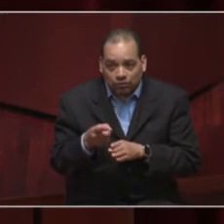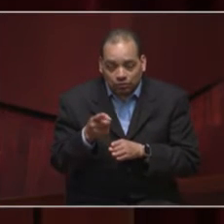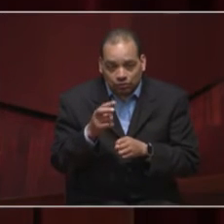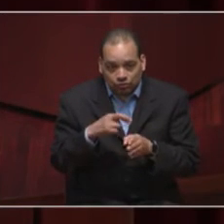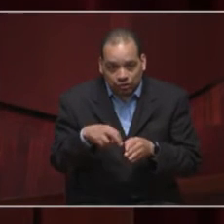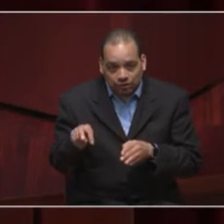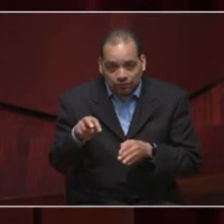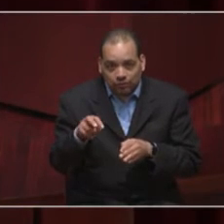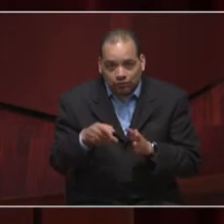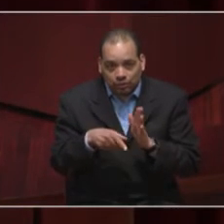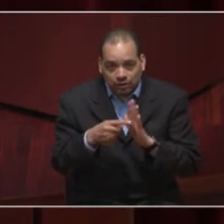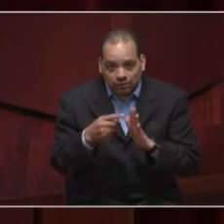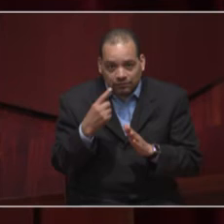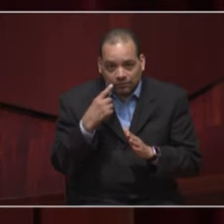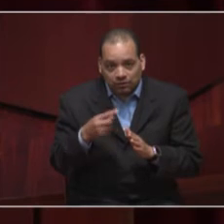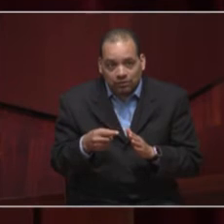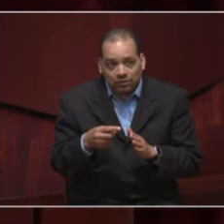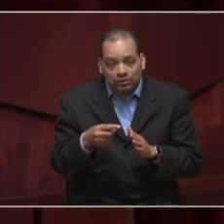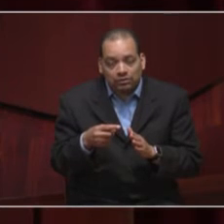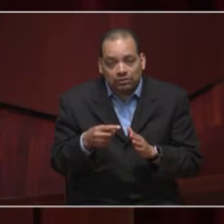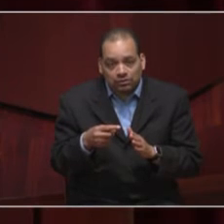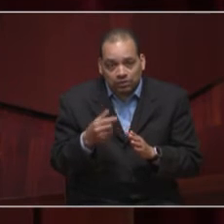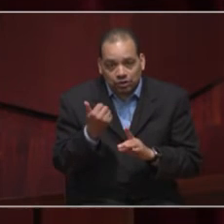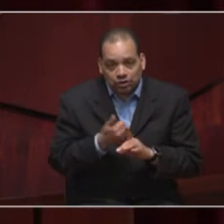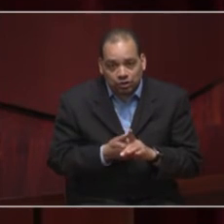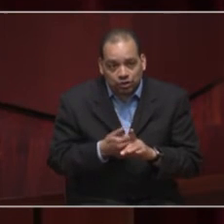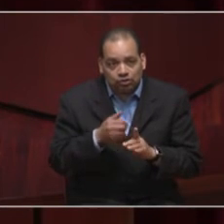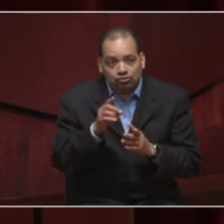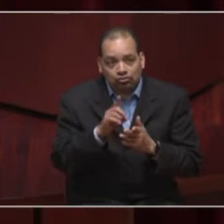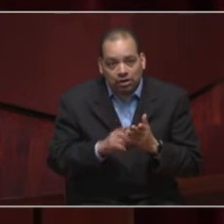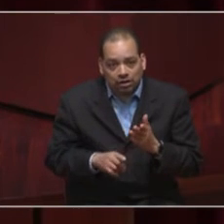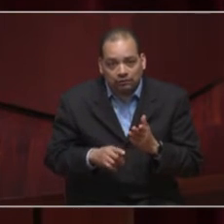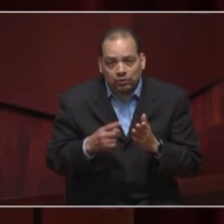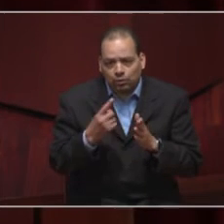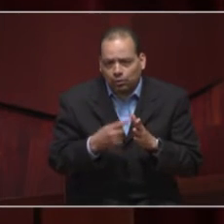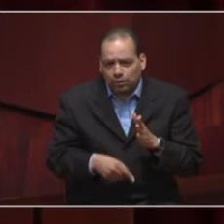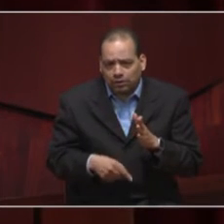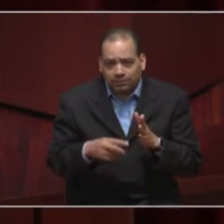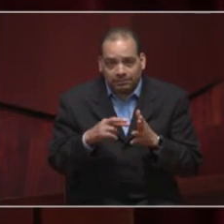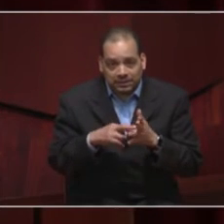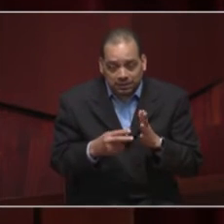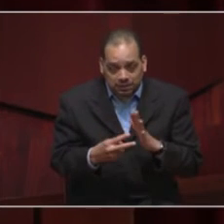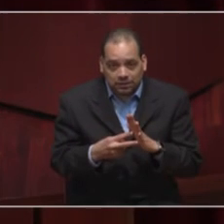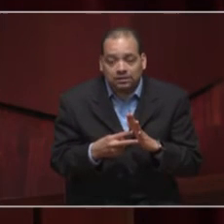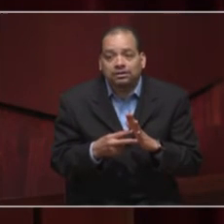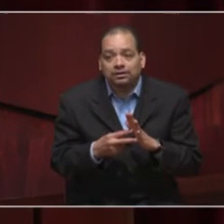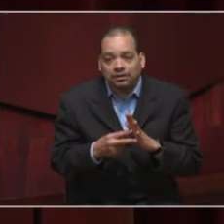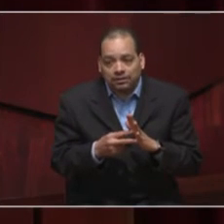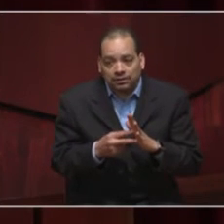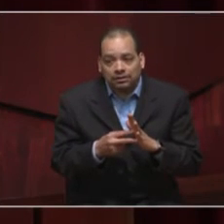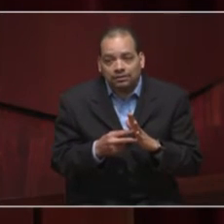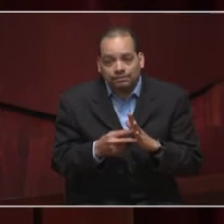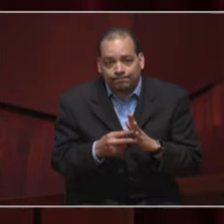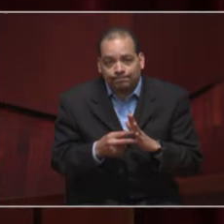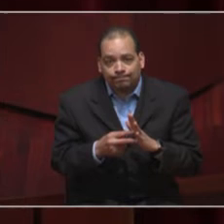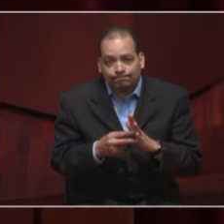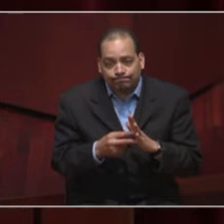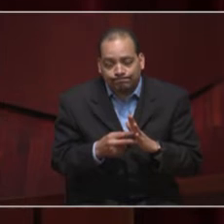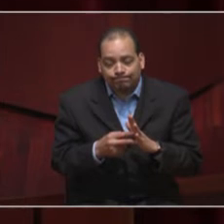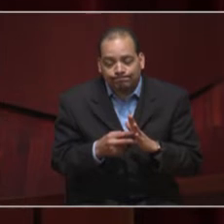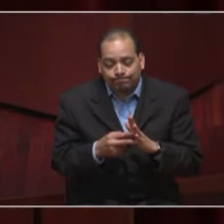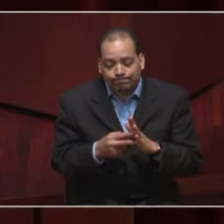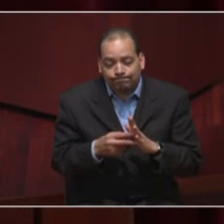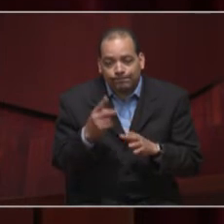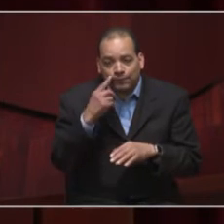those drafts means and what kinds of considerations you need to take